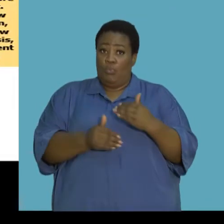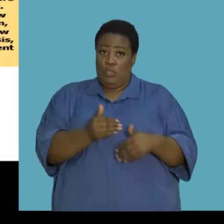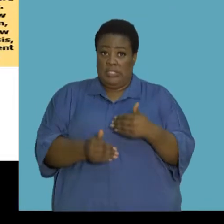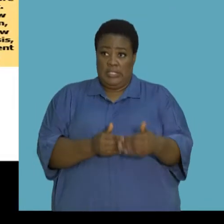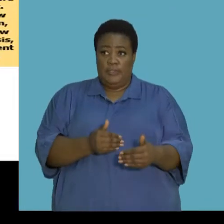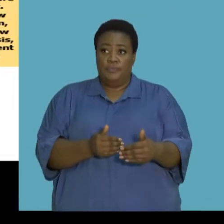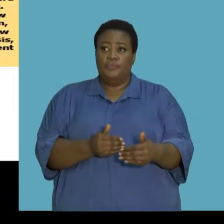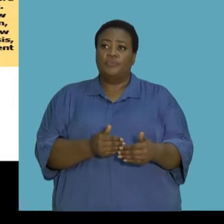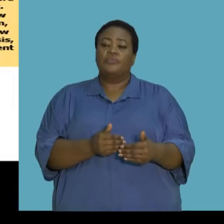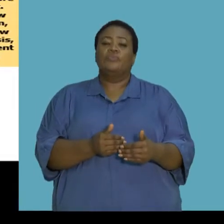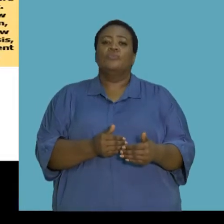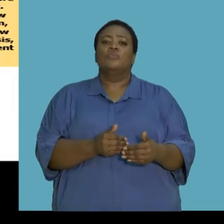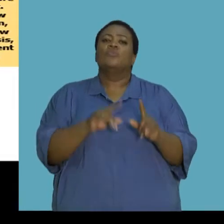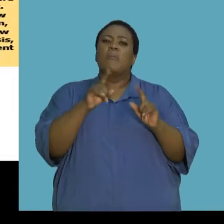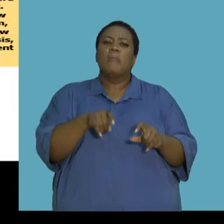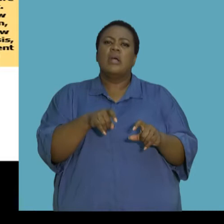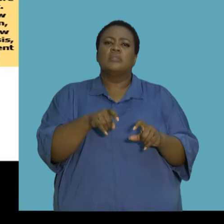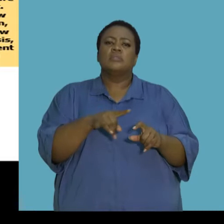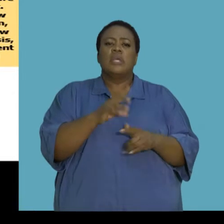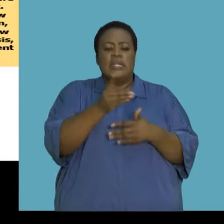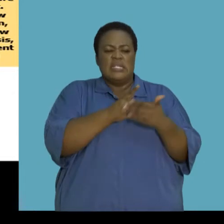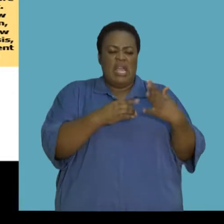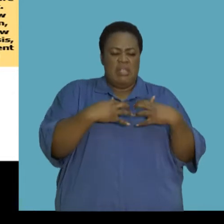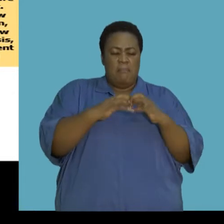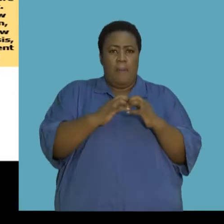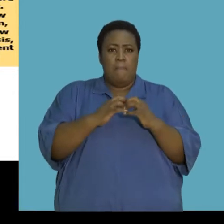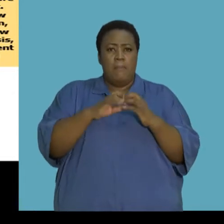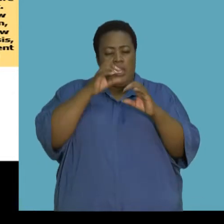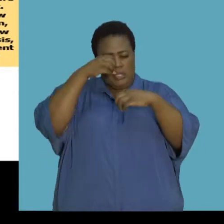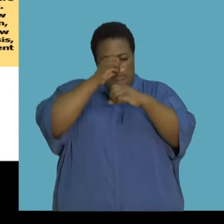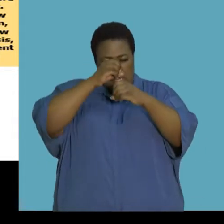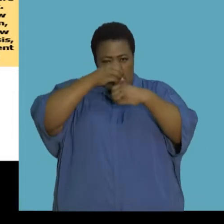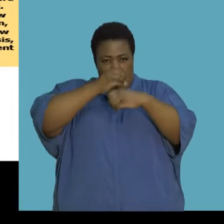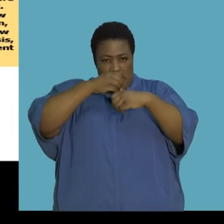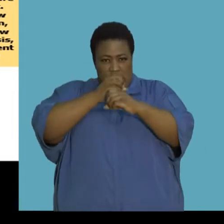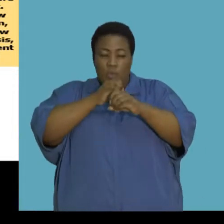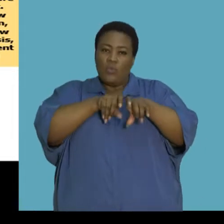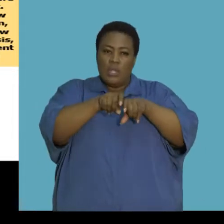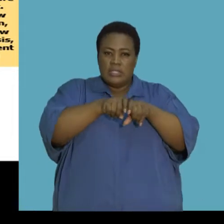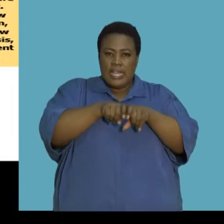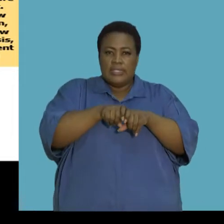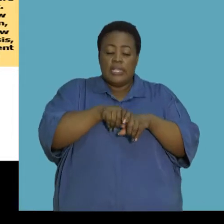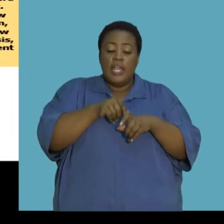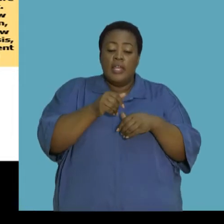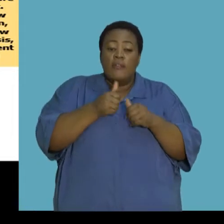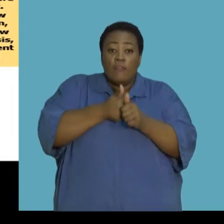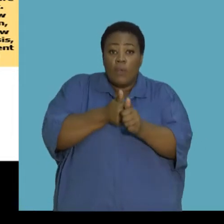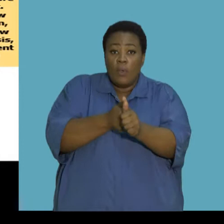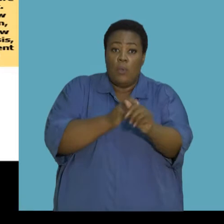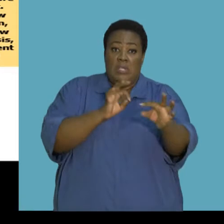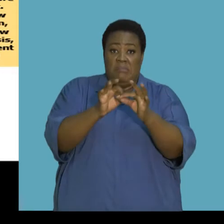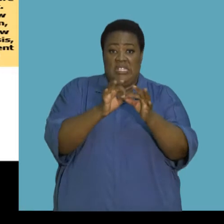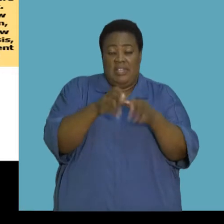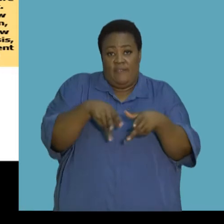test that with an experiment. So we've got to design an experiment where we can test and follow a specific method. So that